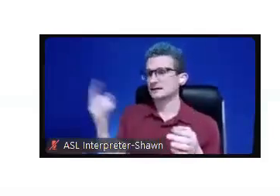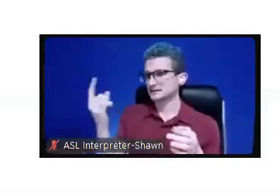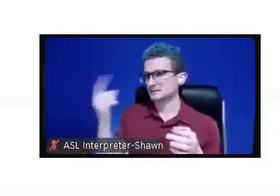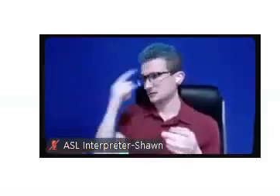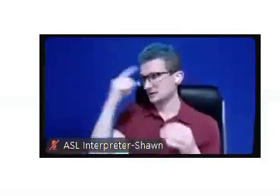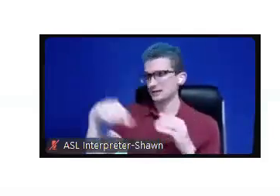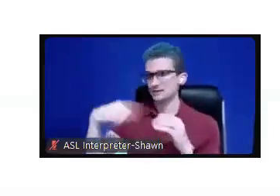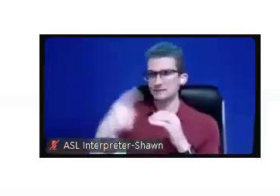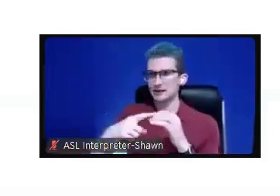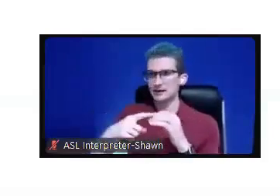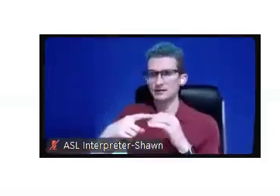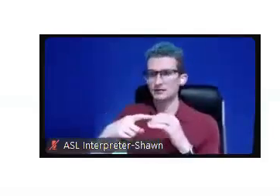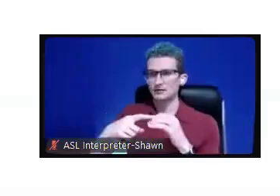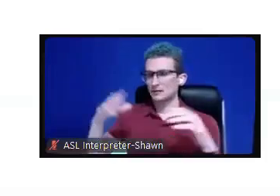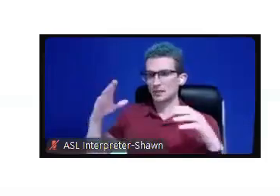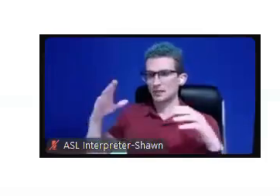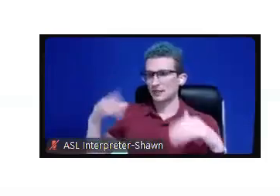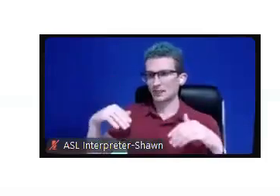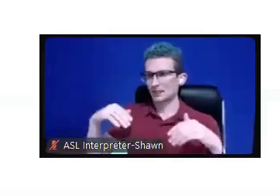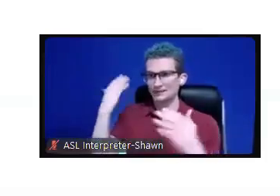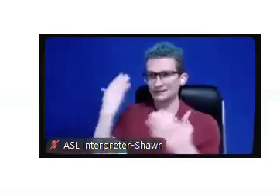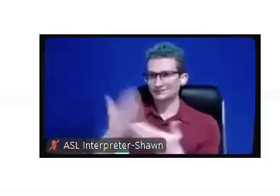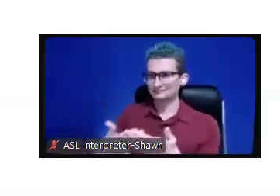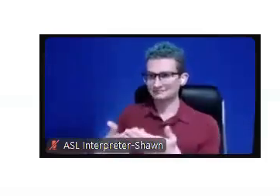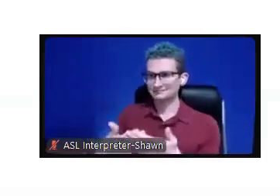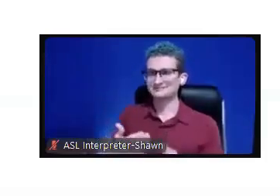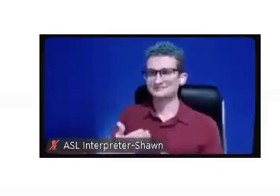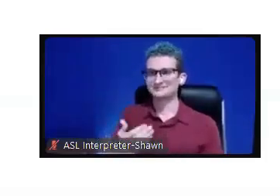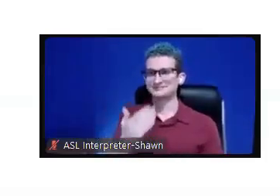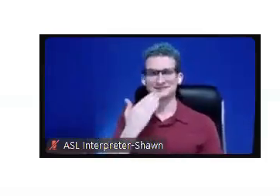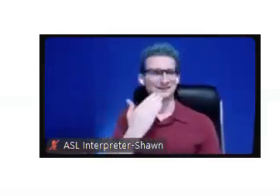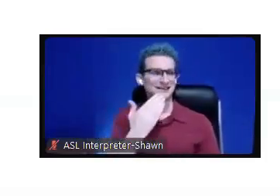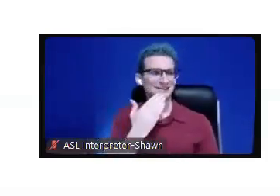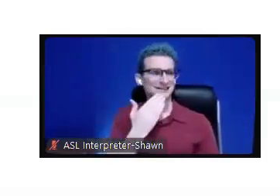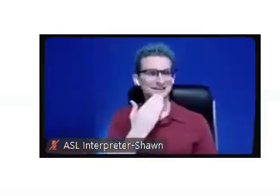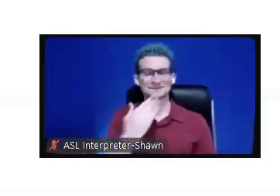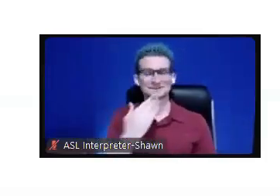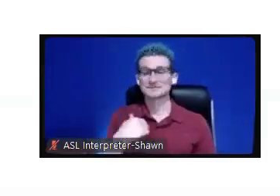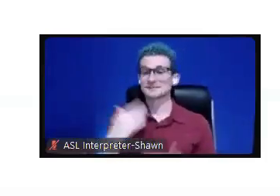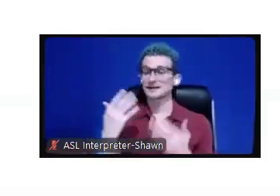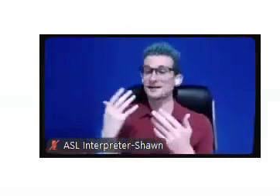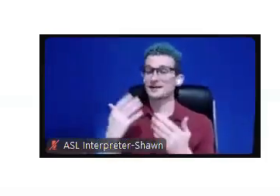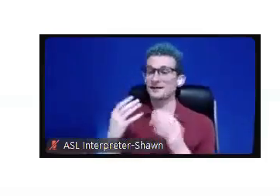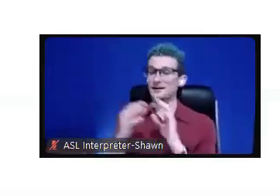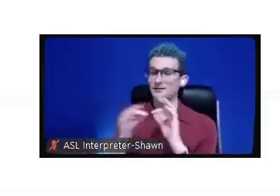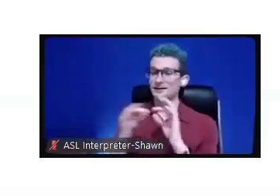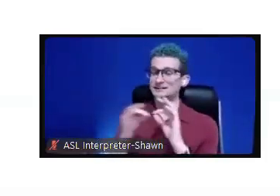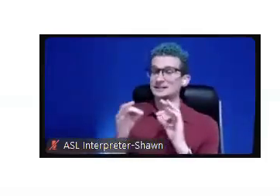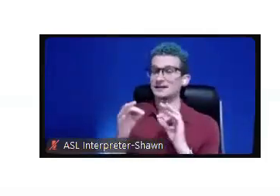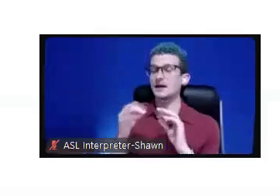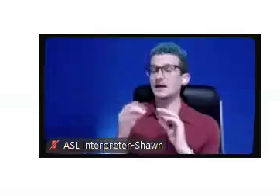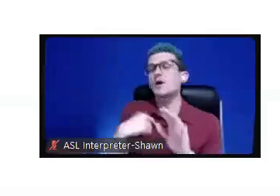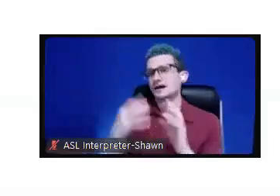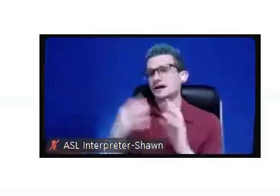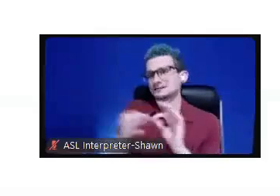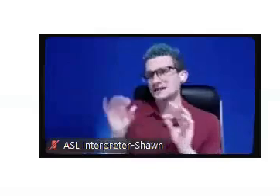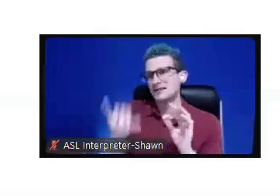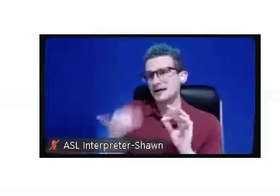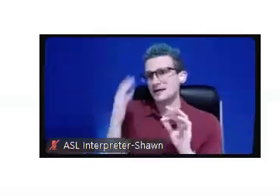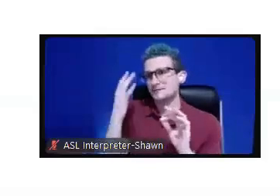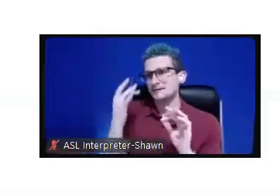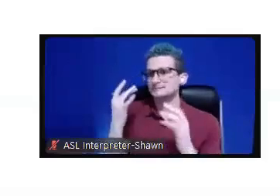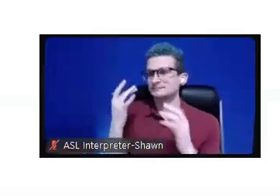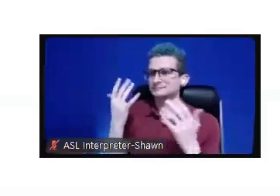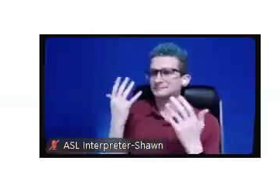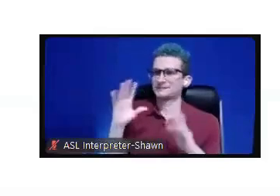So, yeah. Thanks, Rhea. Yeah, I just want to say, I just say that because, I've been on the other side of it where